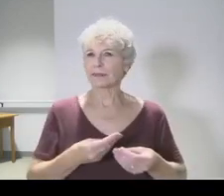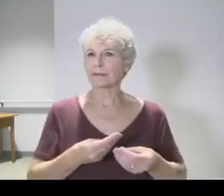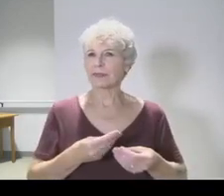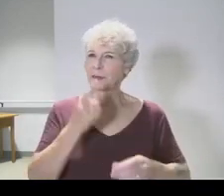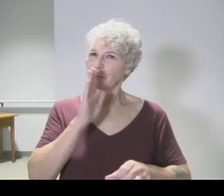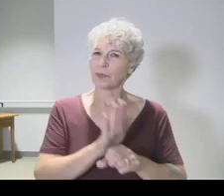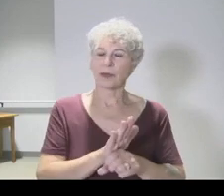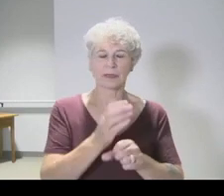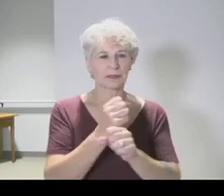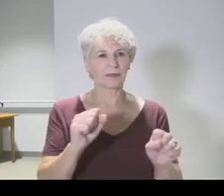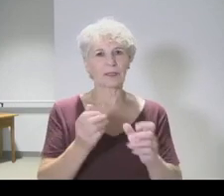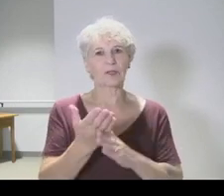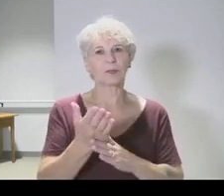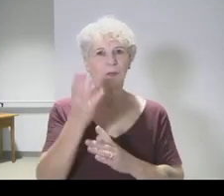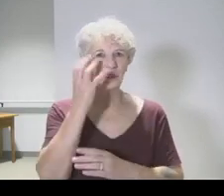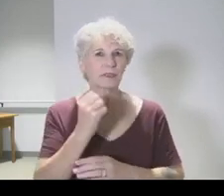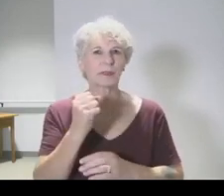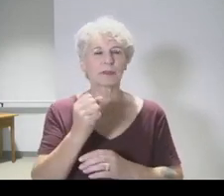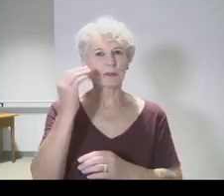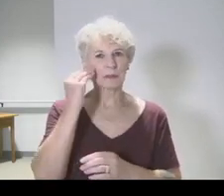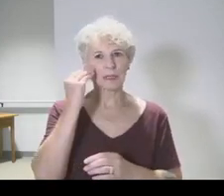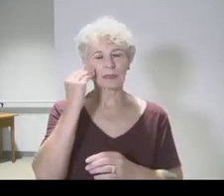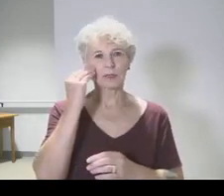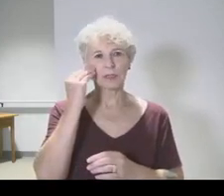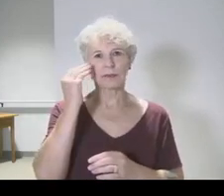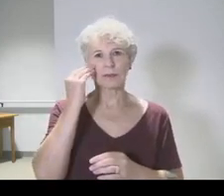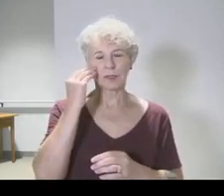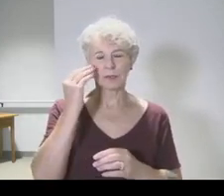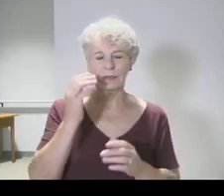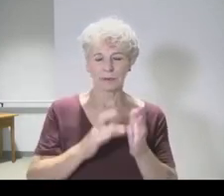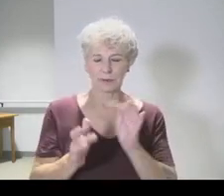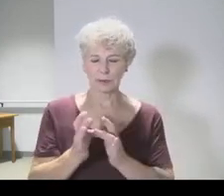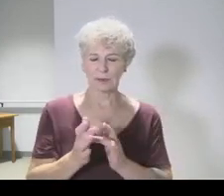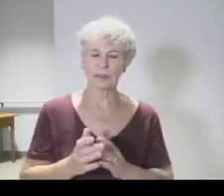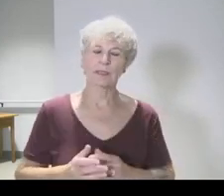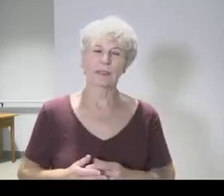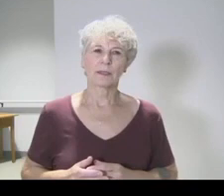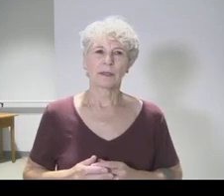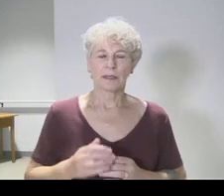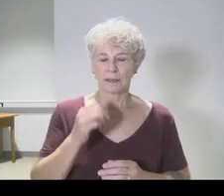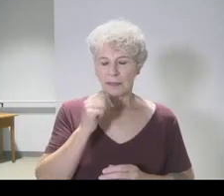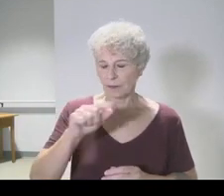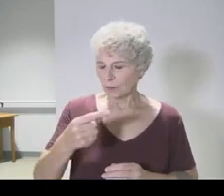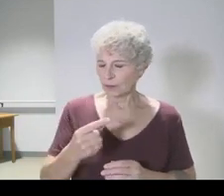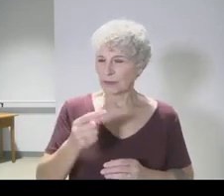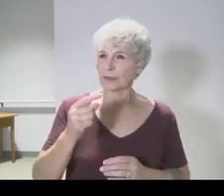salvation through the experiential knowledge of knowing Jesus. Not just knowing of